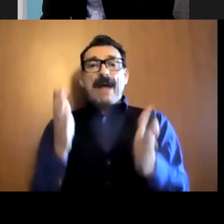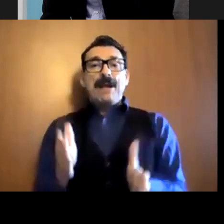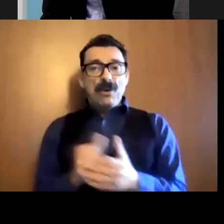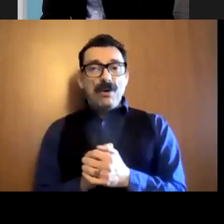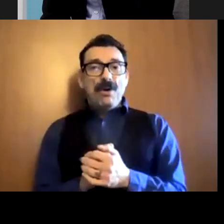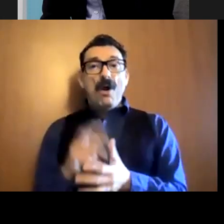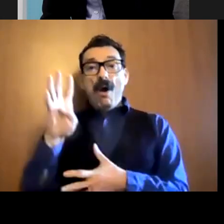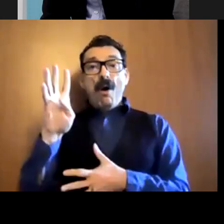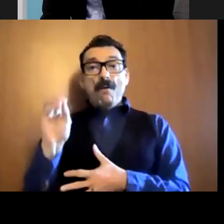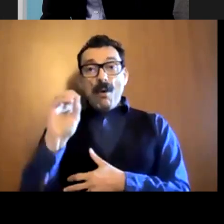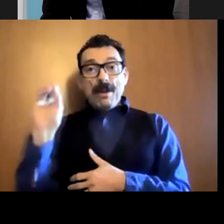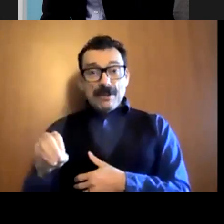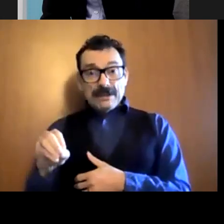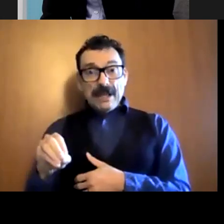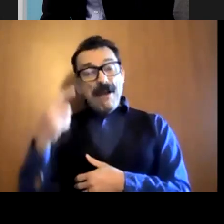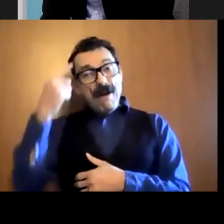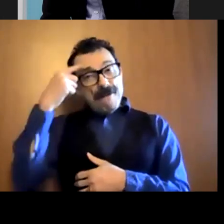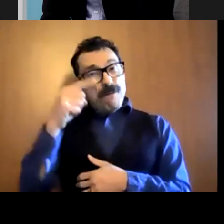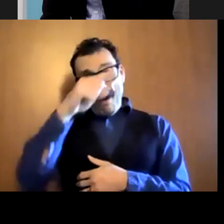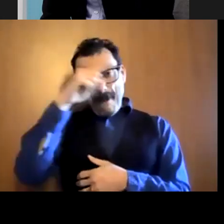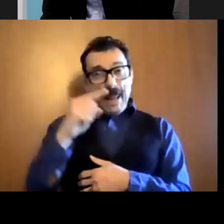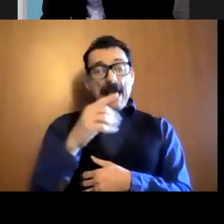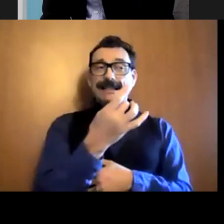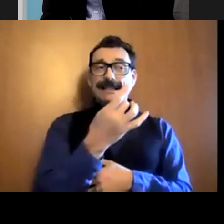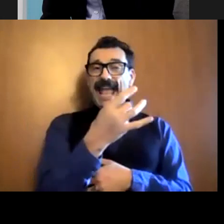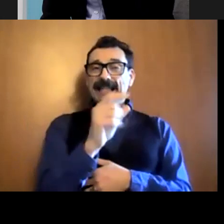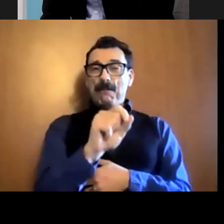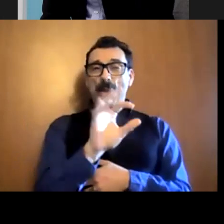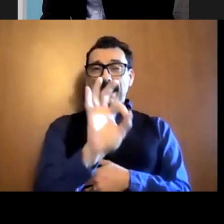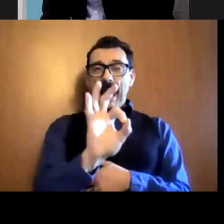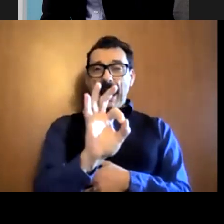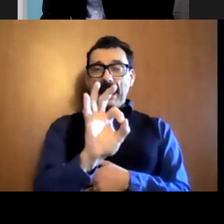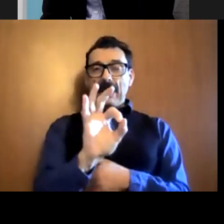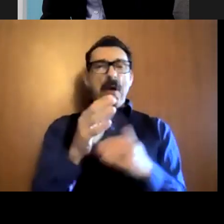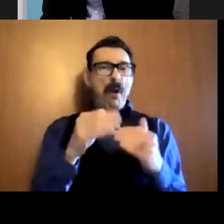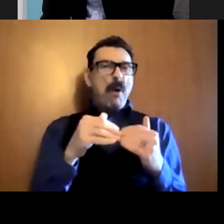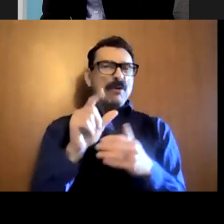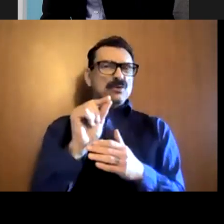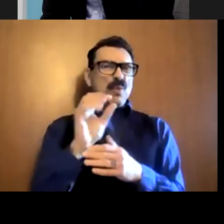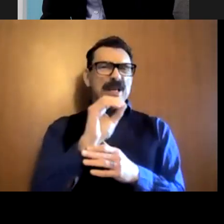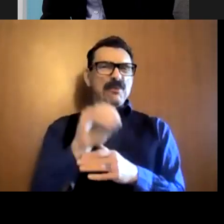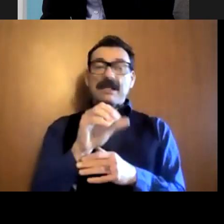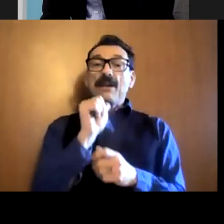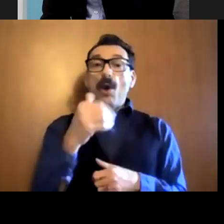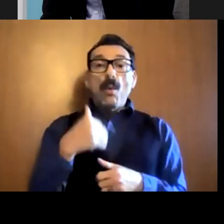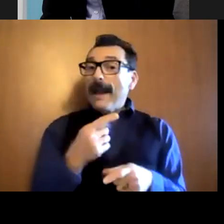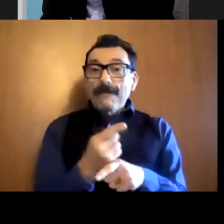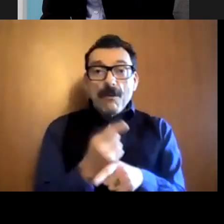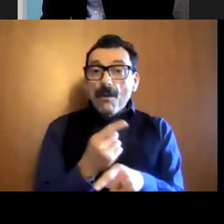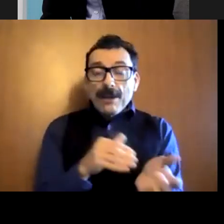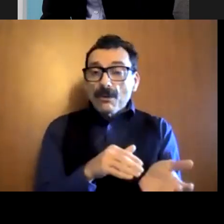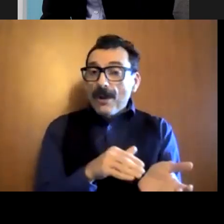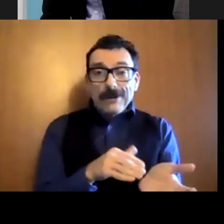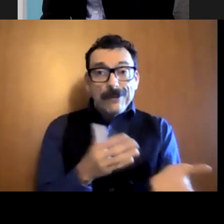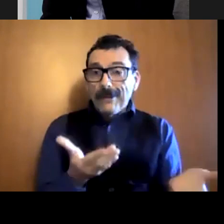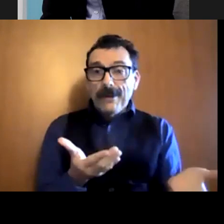for Blacks, it's 18.9%, almost 20% say that they don't have a healthcare provider. I think these are some of the really